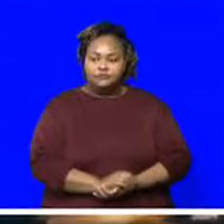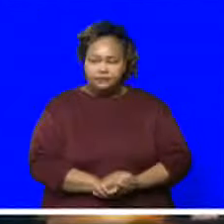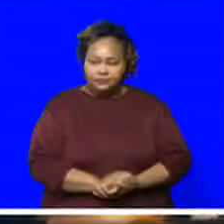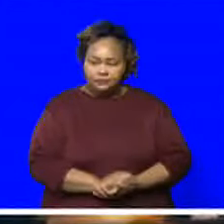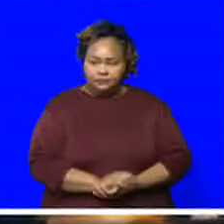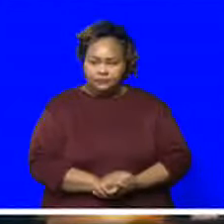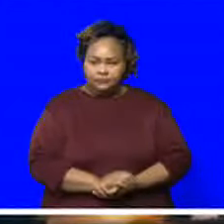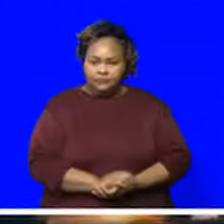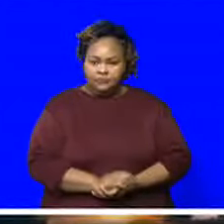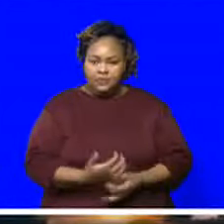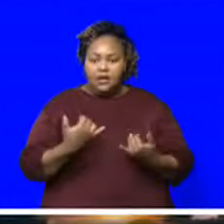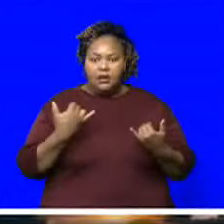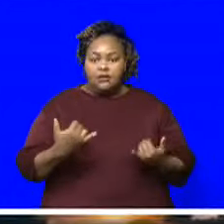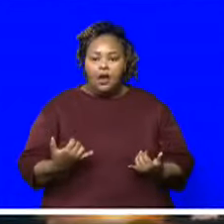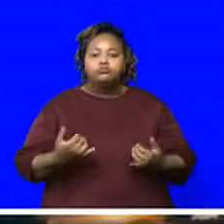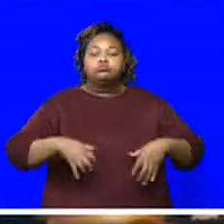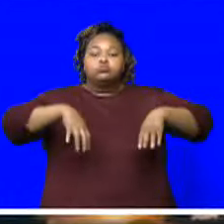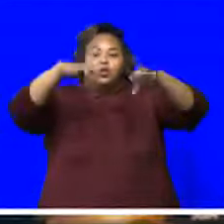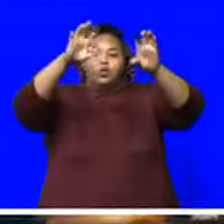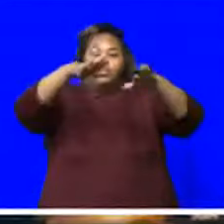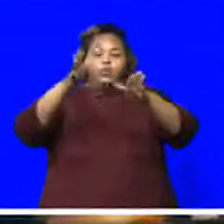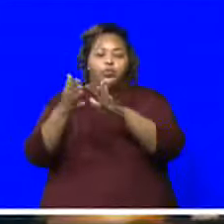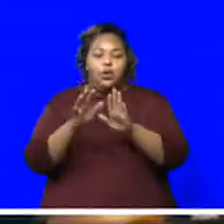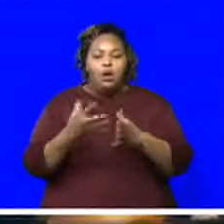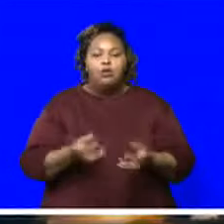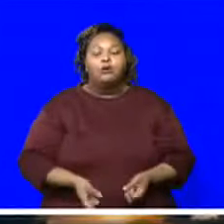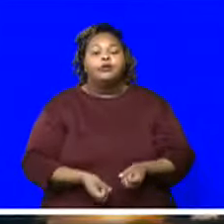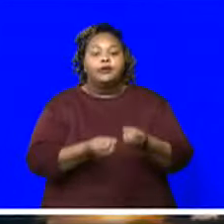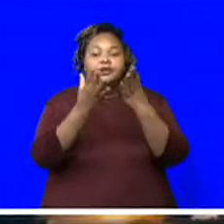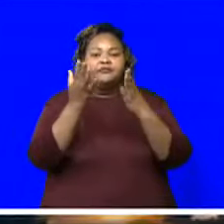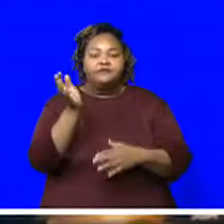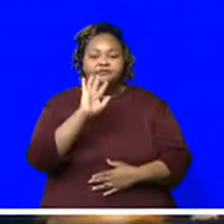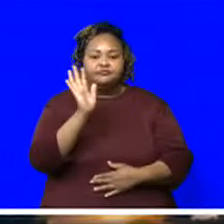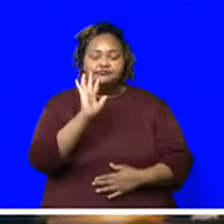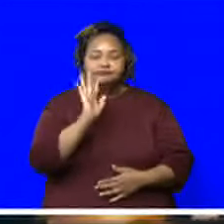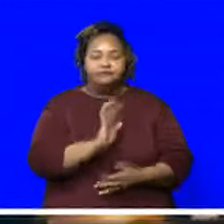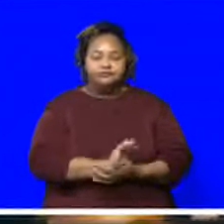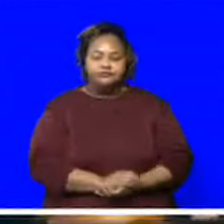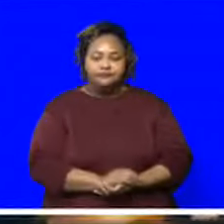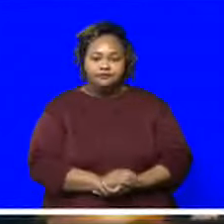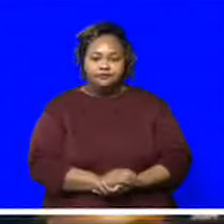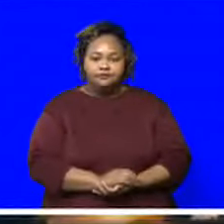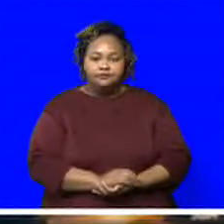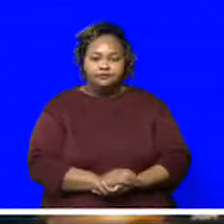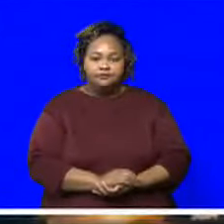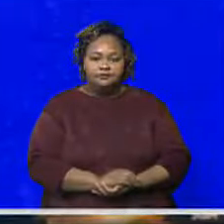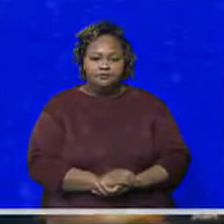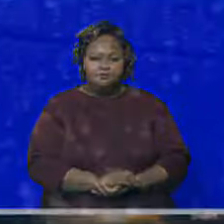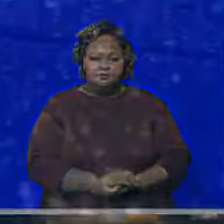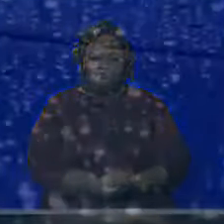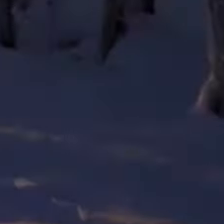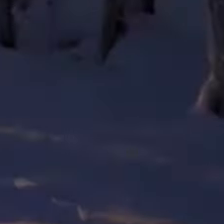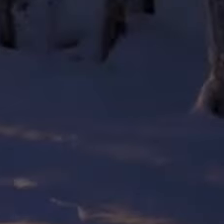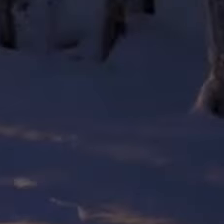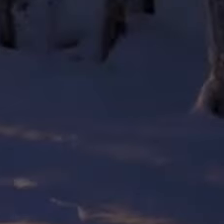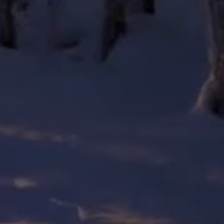And with that, we sum up our bulletin for the evening. Up next is the weather update. For myself and the team, thank you for your company. Good night.